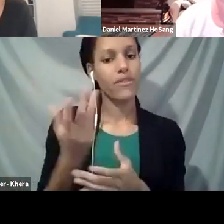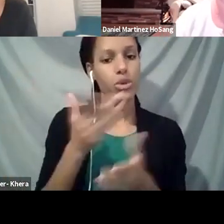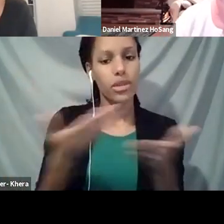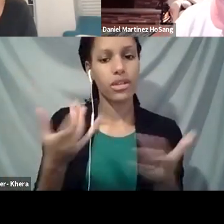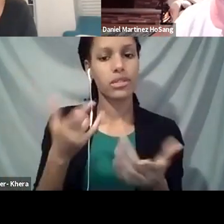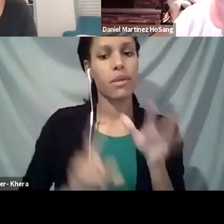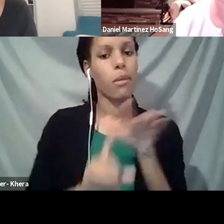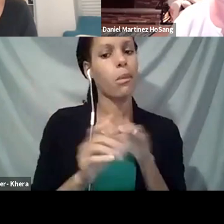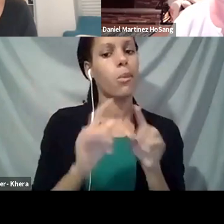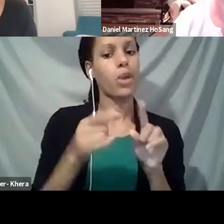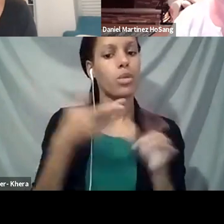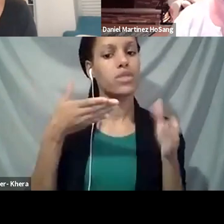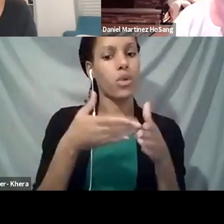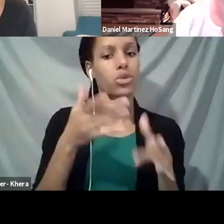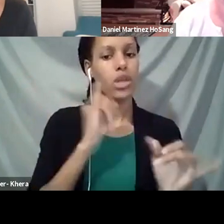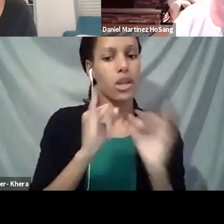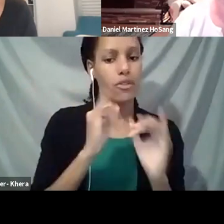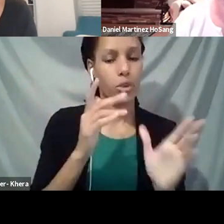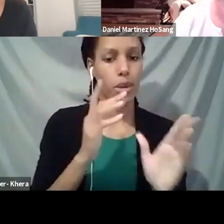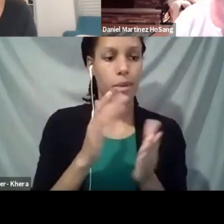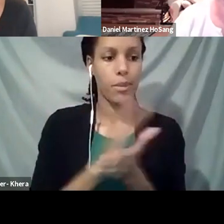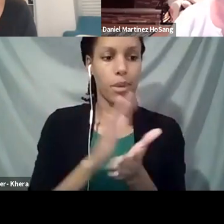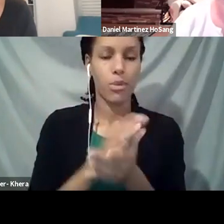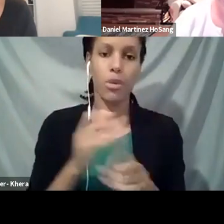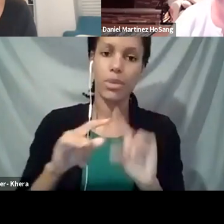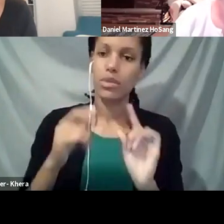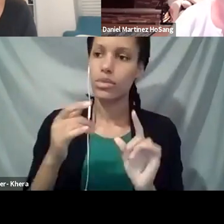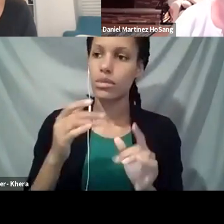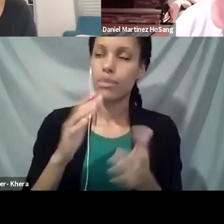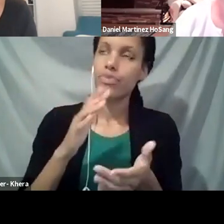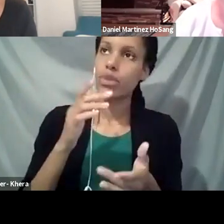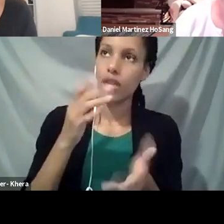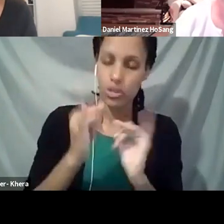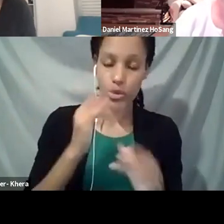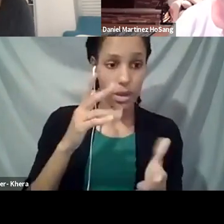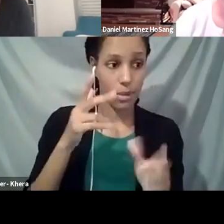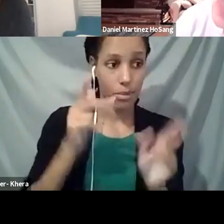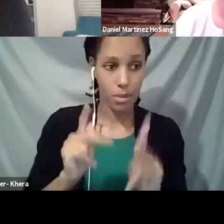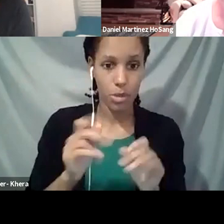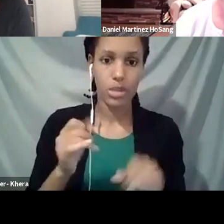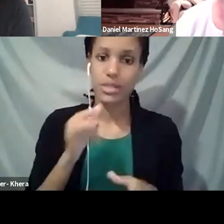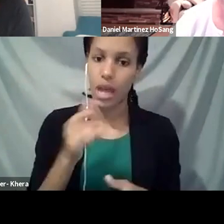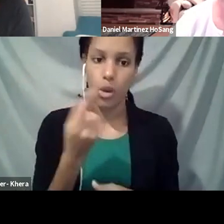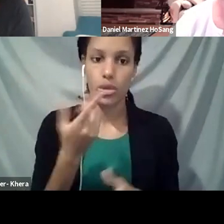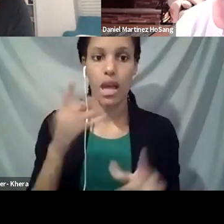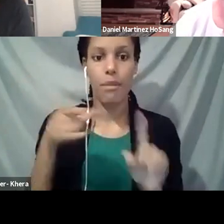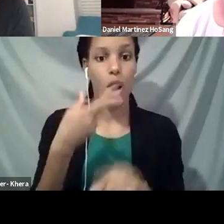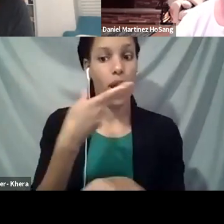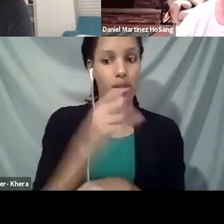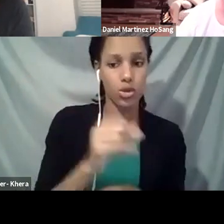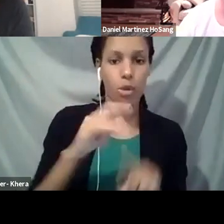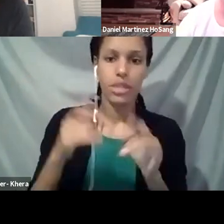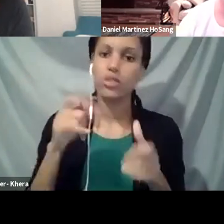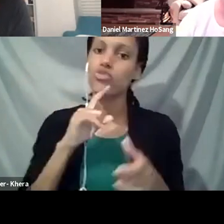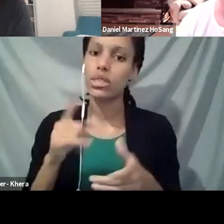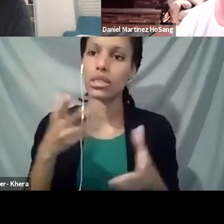one, the conversation isn't just focused on specialized high schools, it is broader. There are smaller movements among different districts in